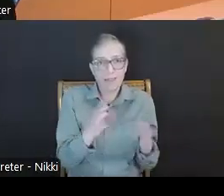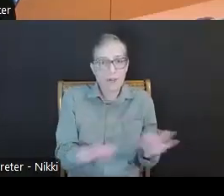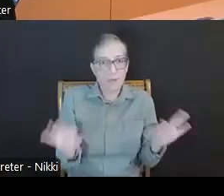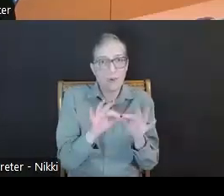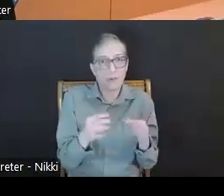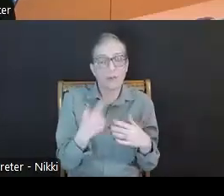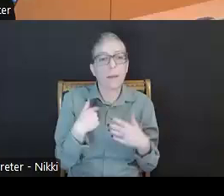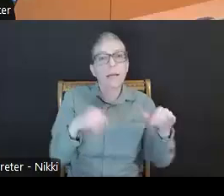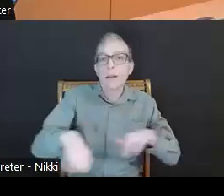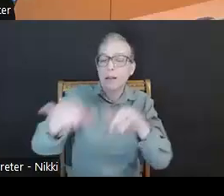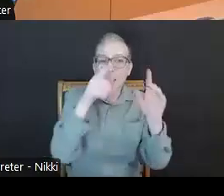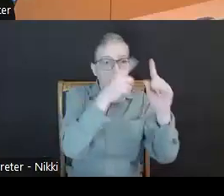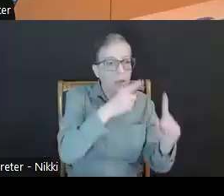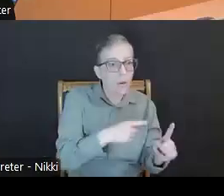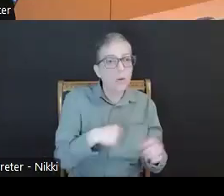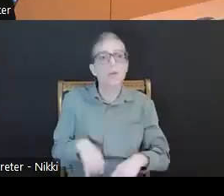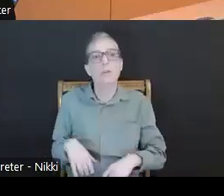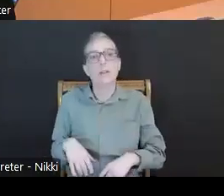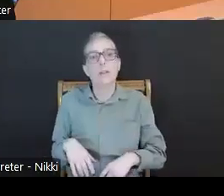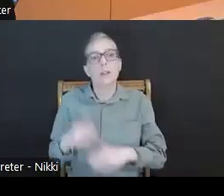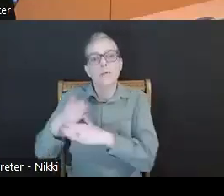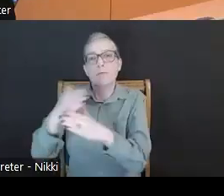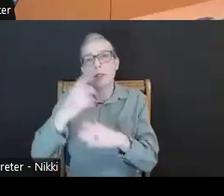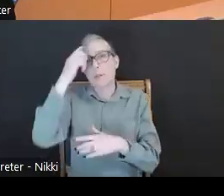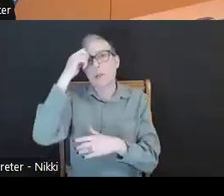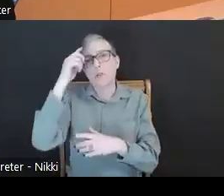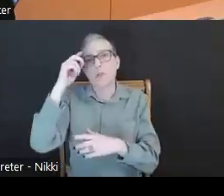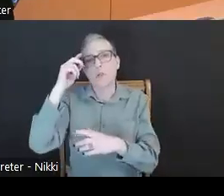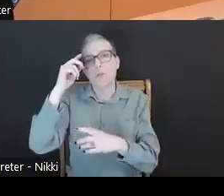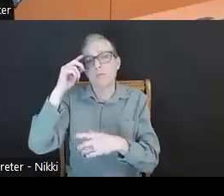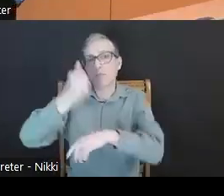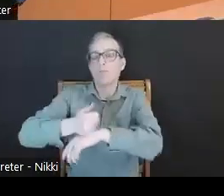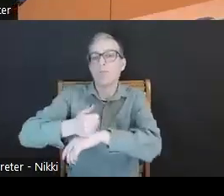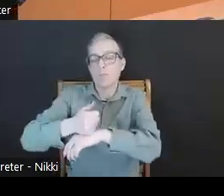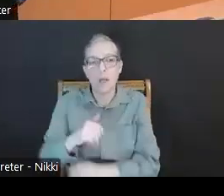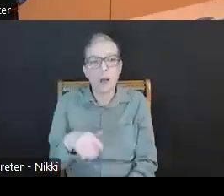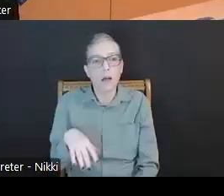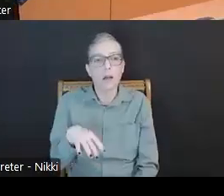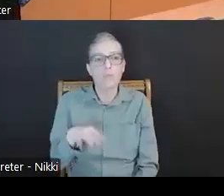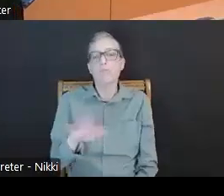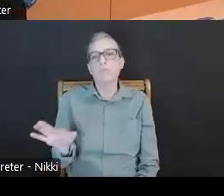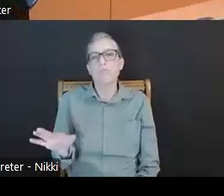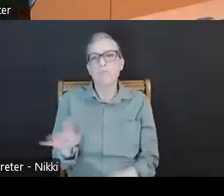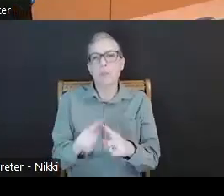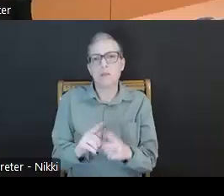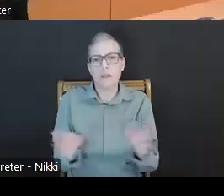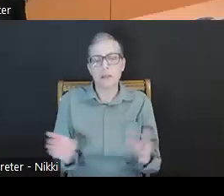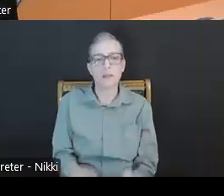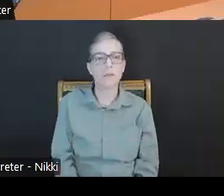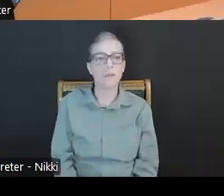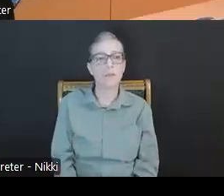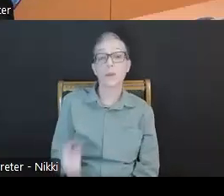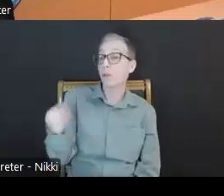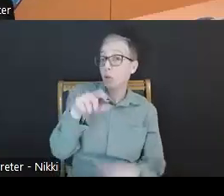getting feedback, and things of that nature. But I would also, in response to that question, you can teach people to collaborate